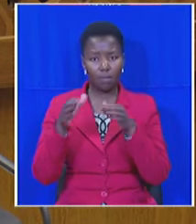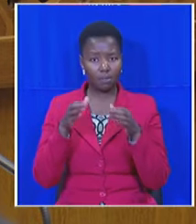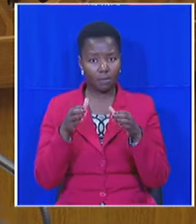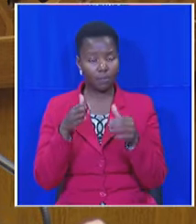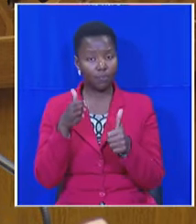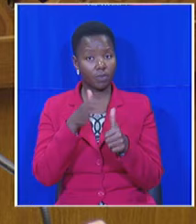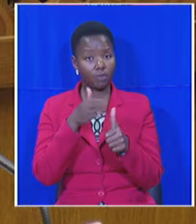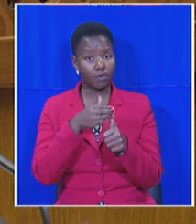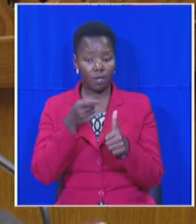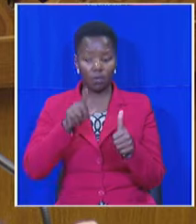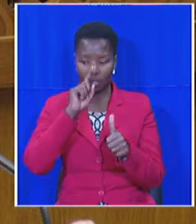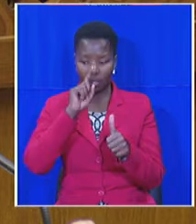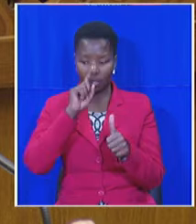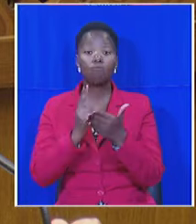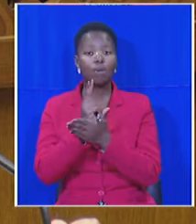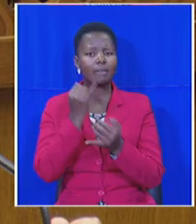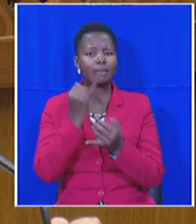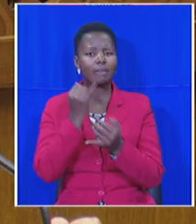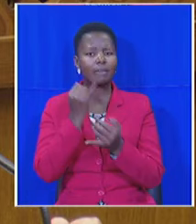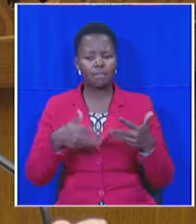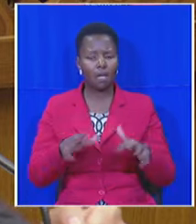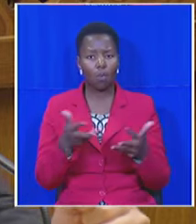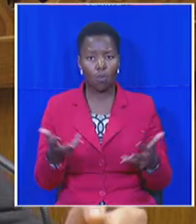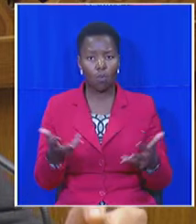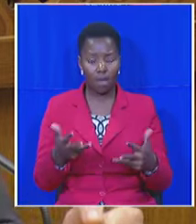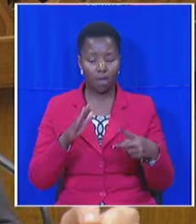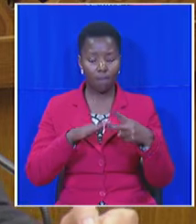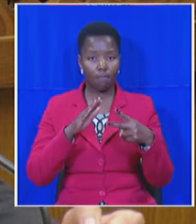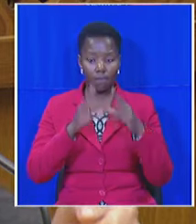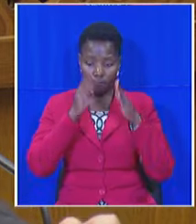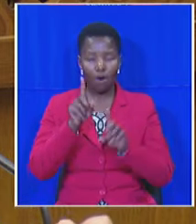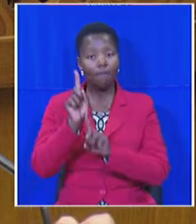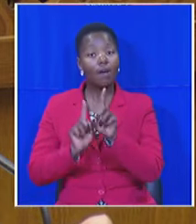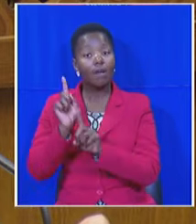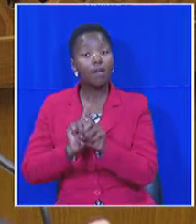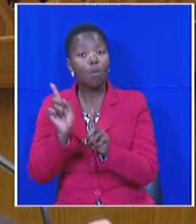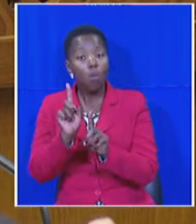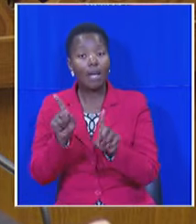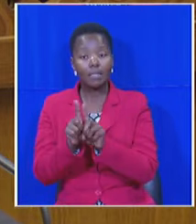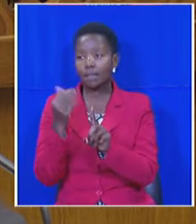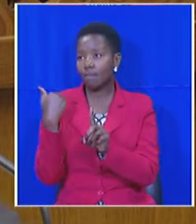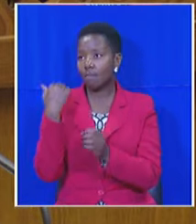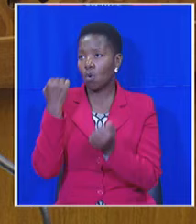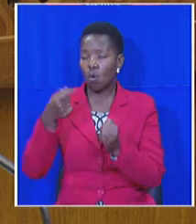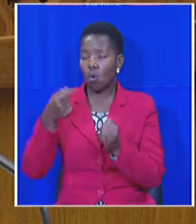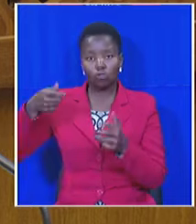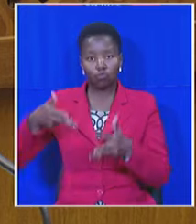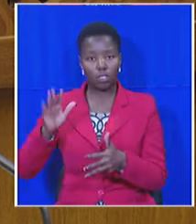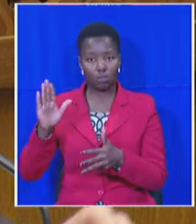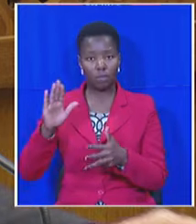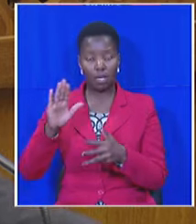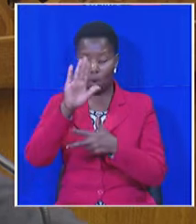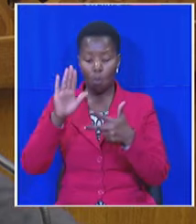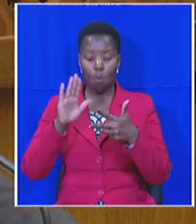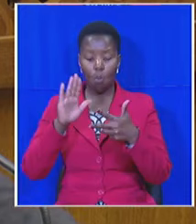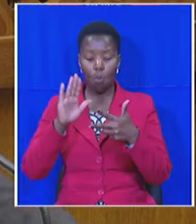being honest about these shortcomings in this House, and let's deal with the failures and the recent court judgments. Let's marry these together